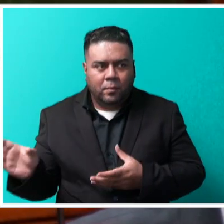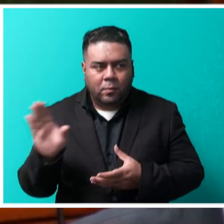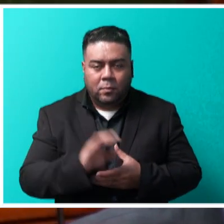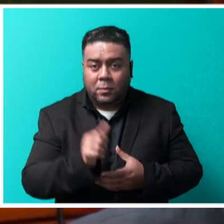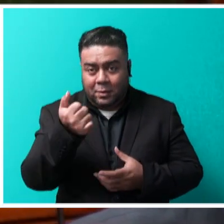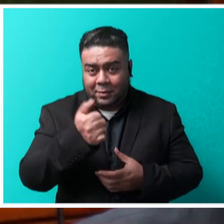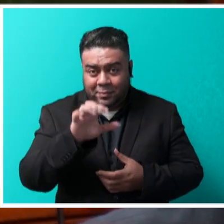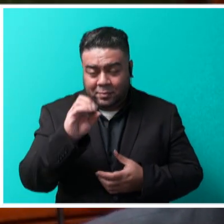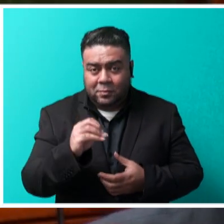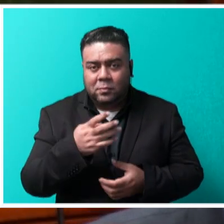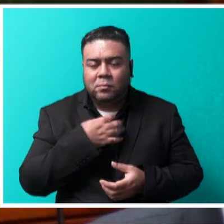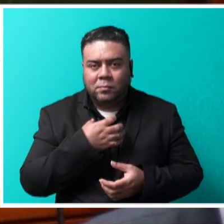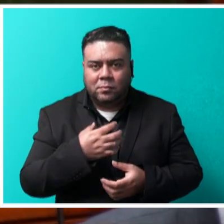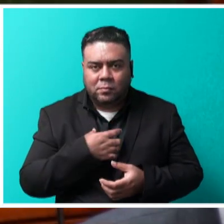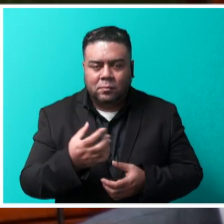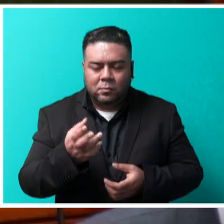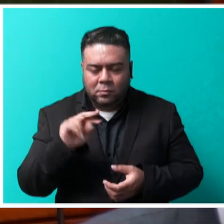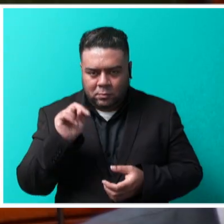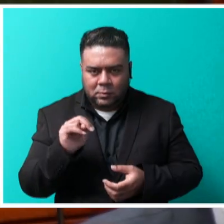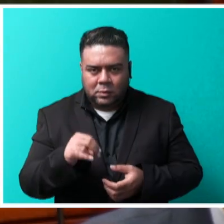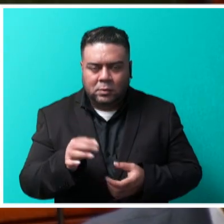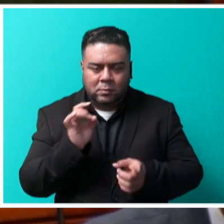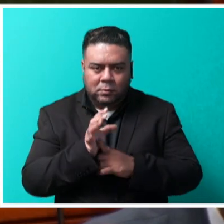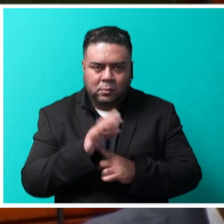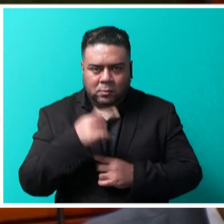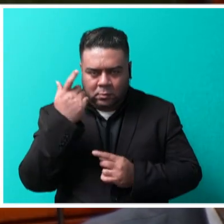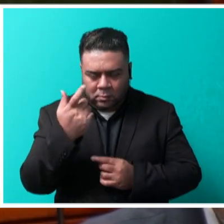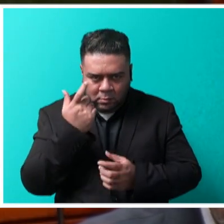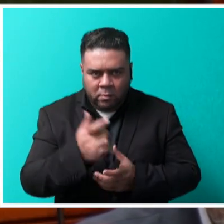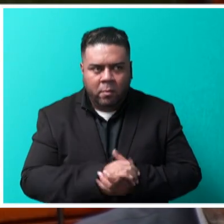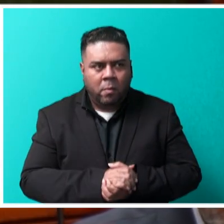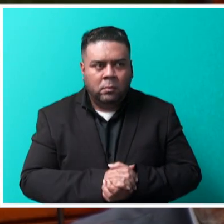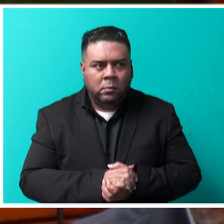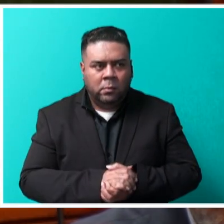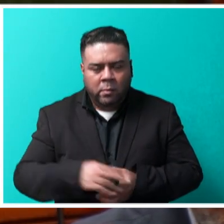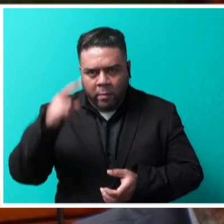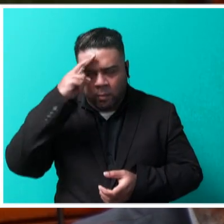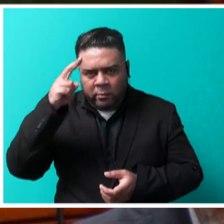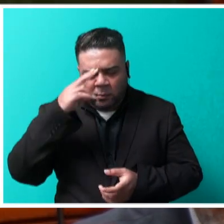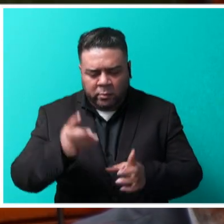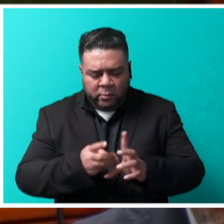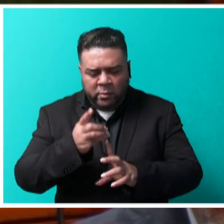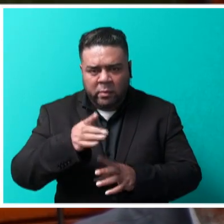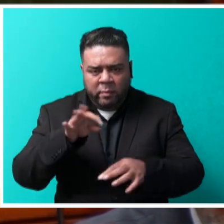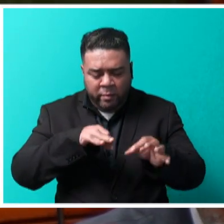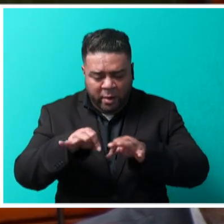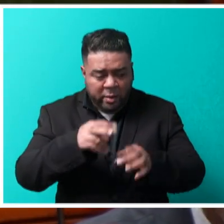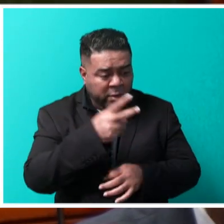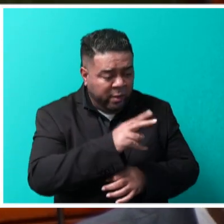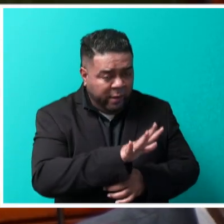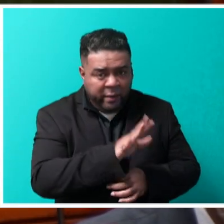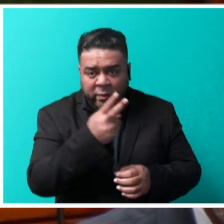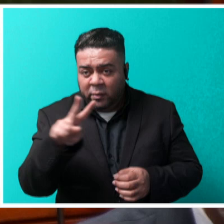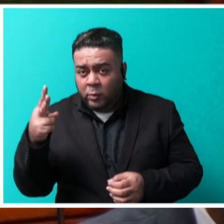60 more elders requiring specialized care. Mr. Speaker, the National Development Plan